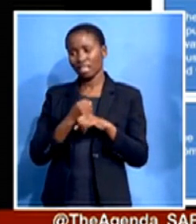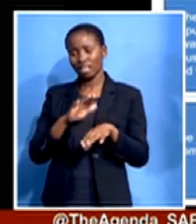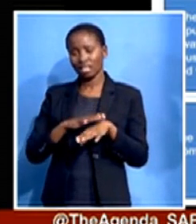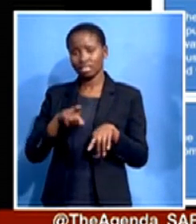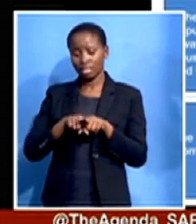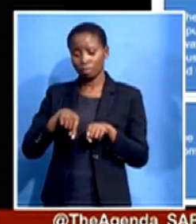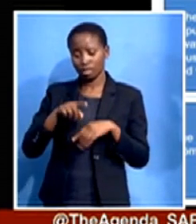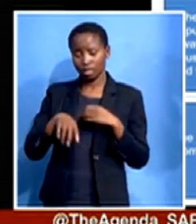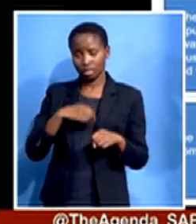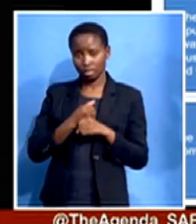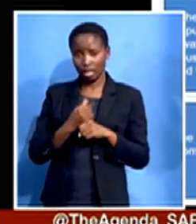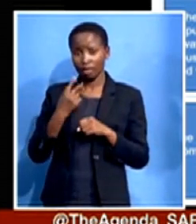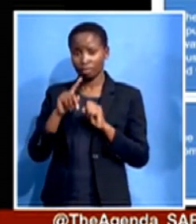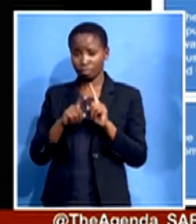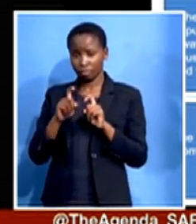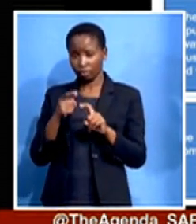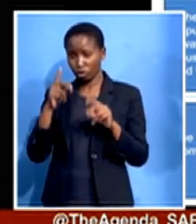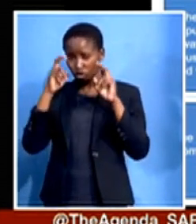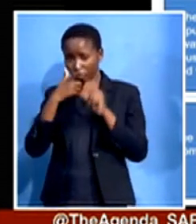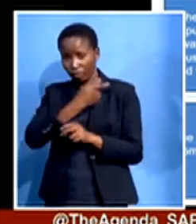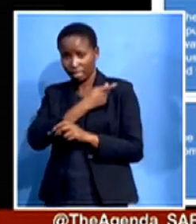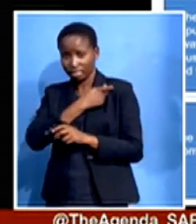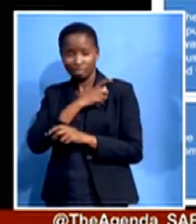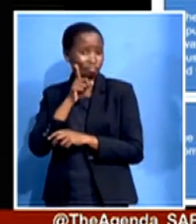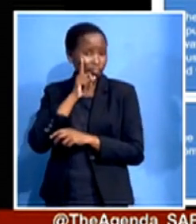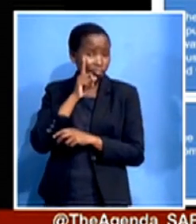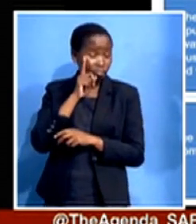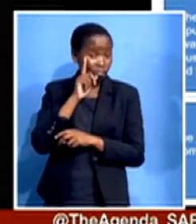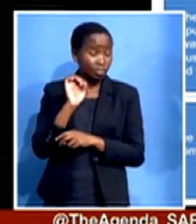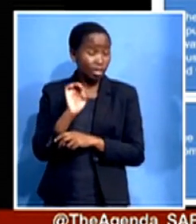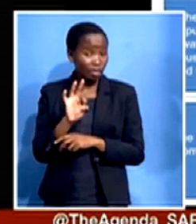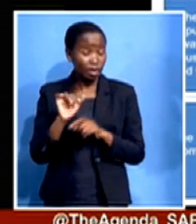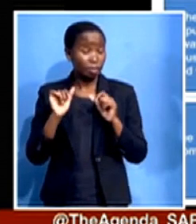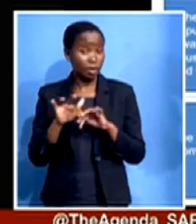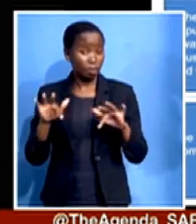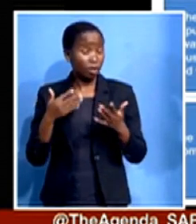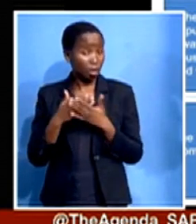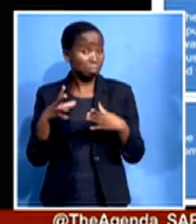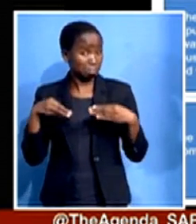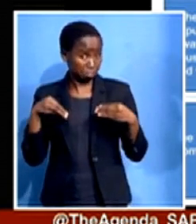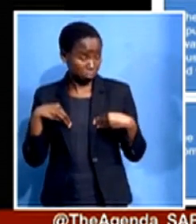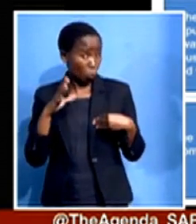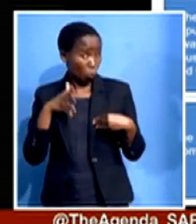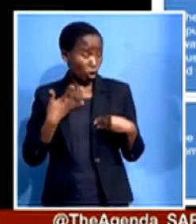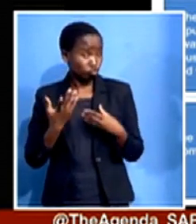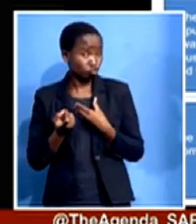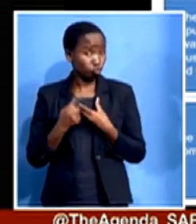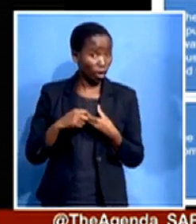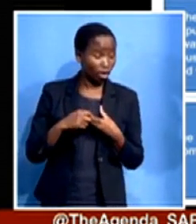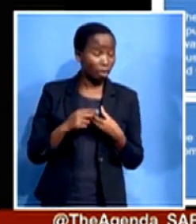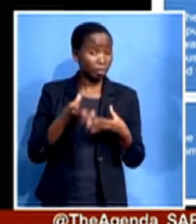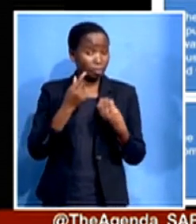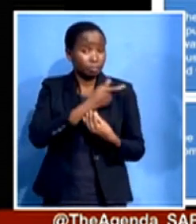out whether people would be willing to get involved in vaccines or not. And this study was again